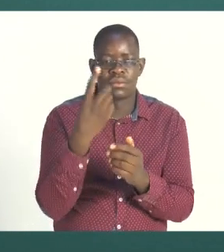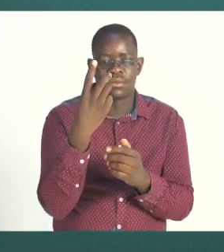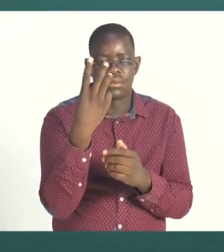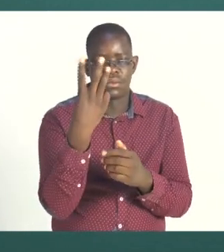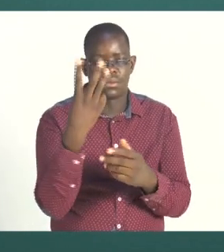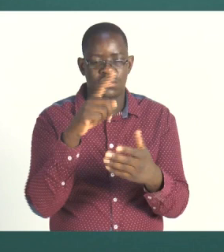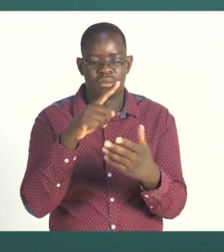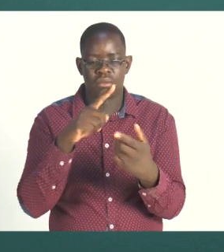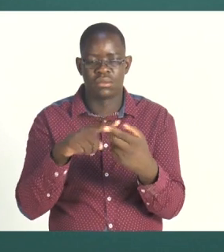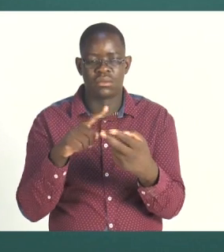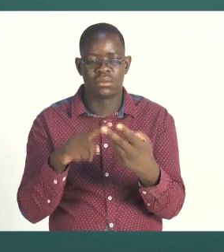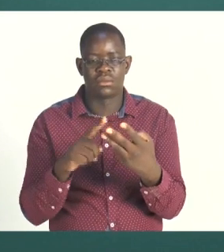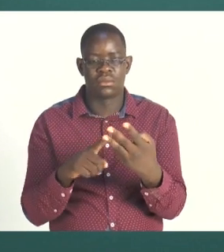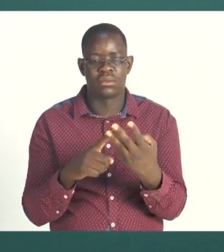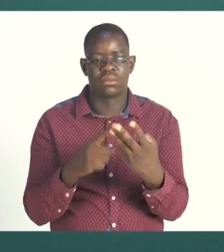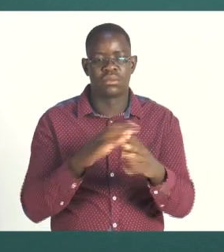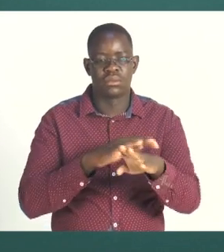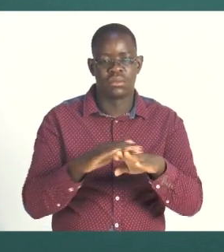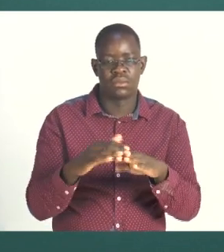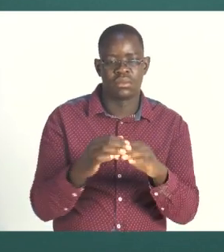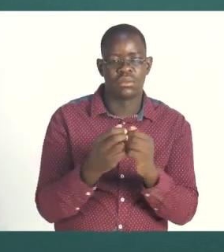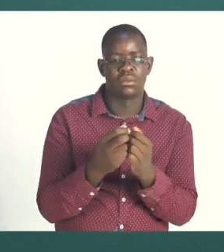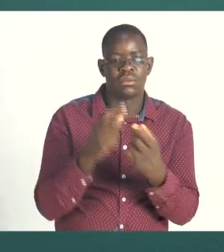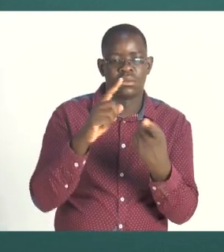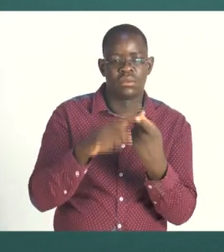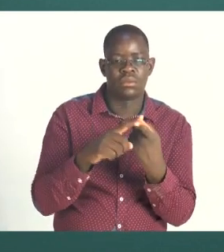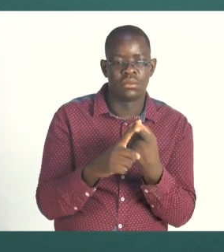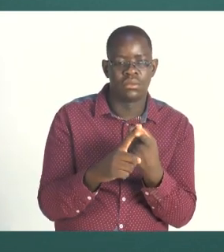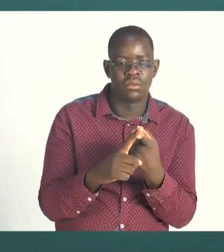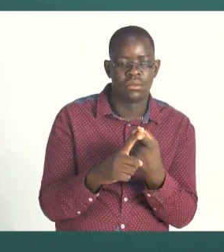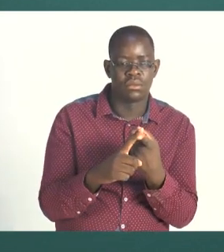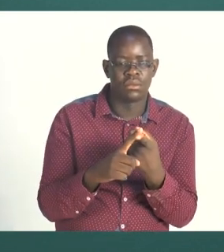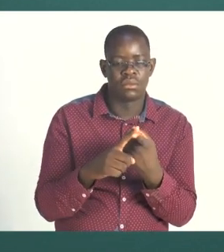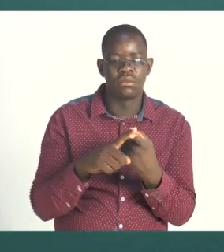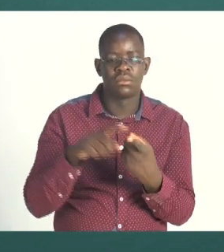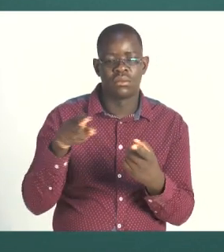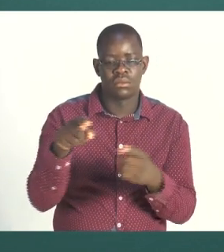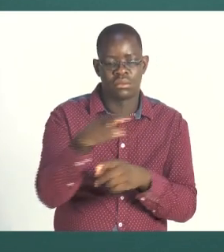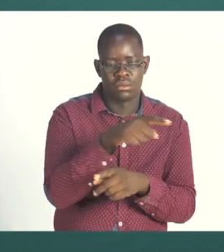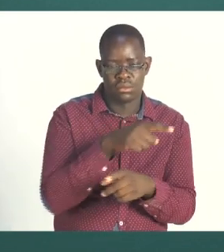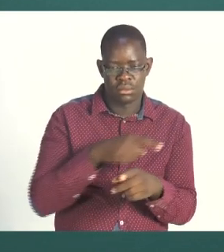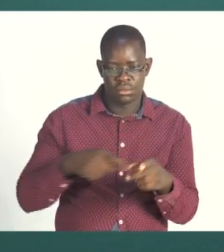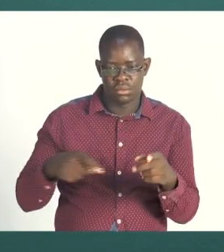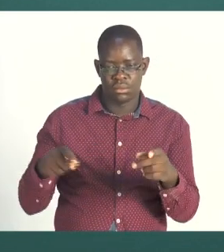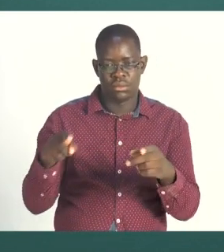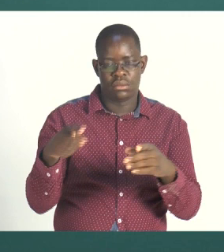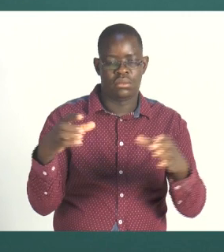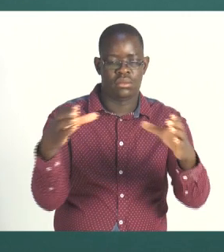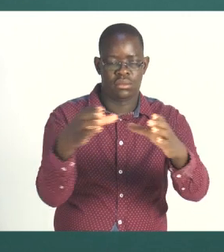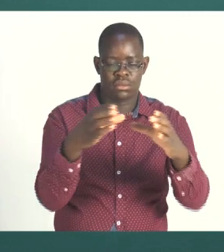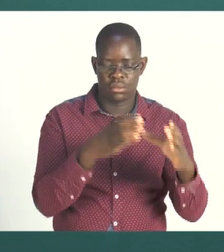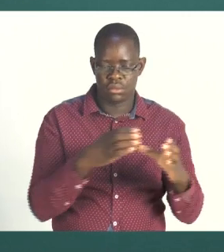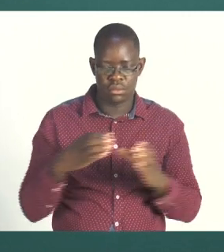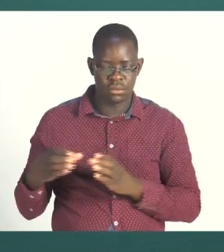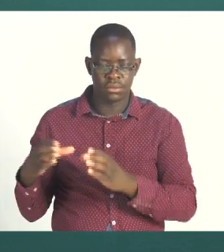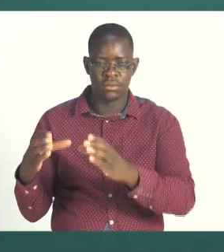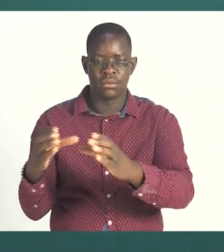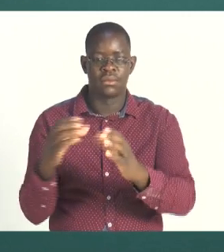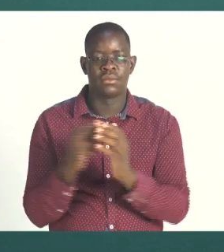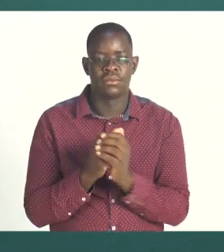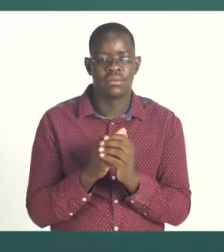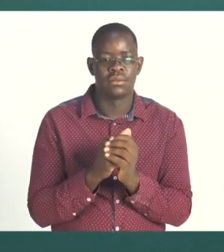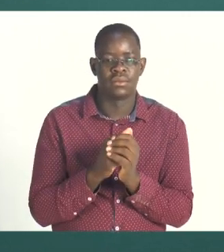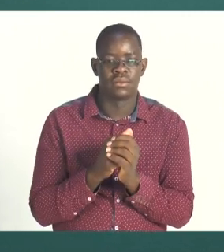are three types of intensive grazing management systems, and they are Rotational grazing, where animals are moved from one camp